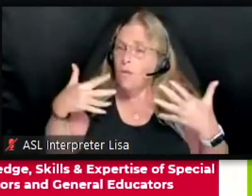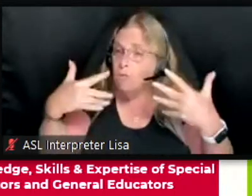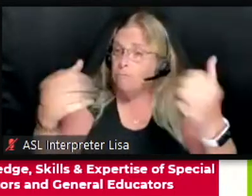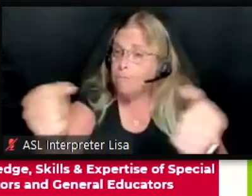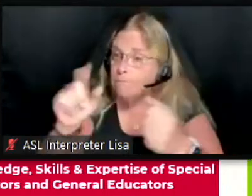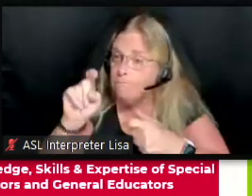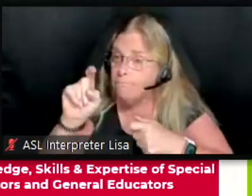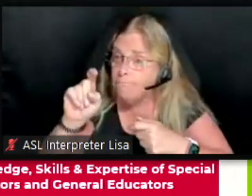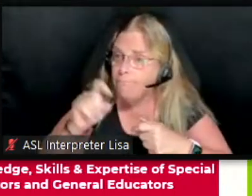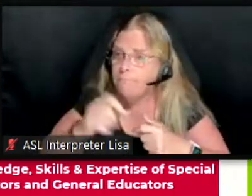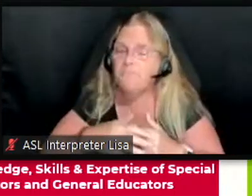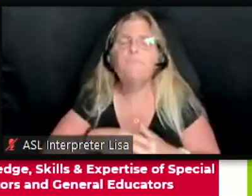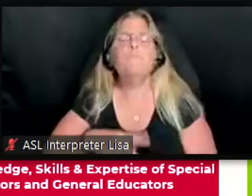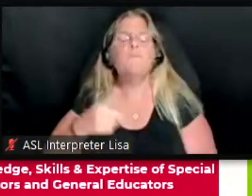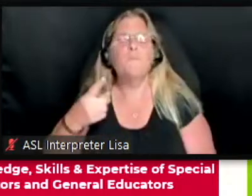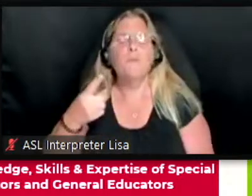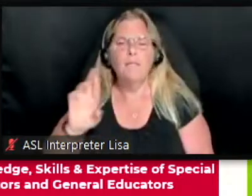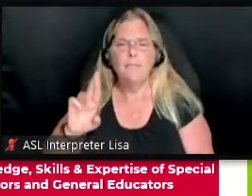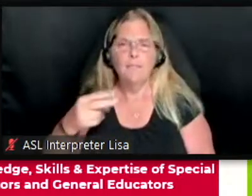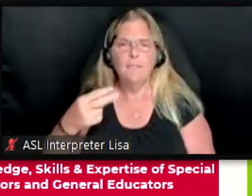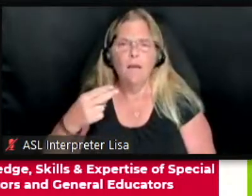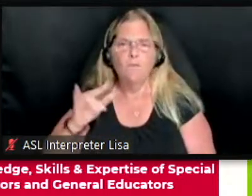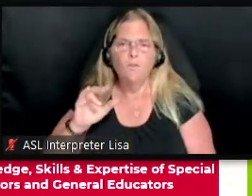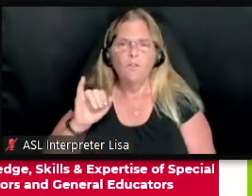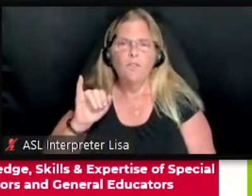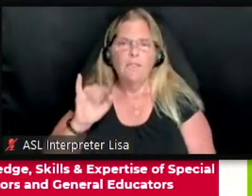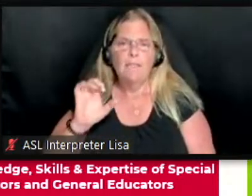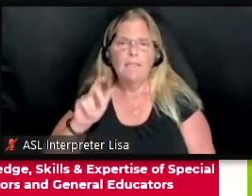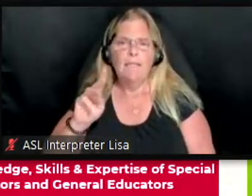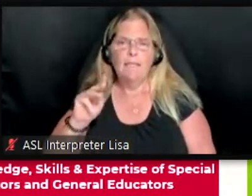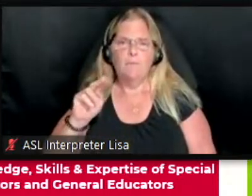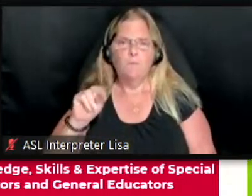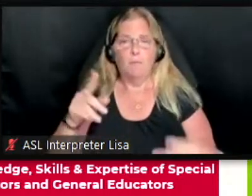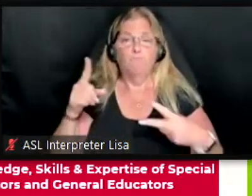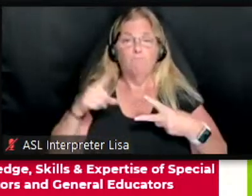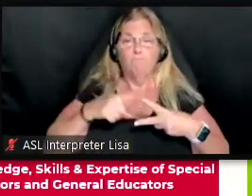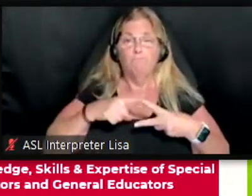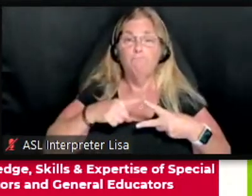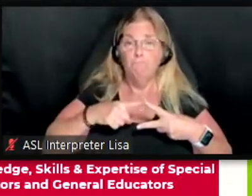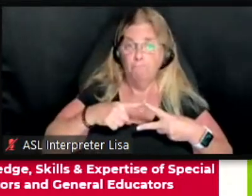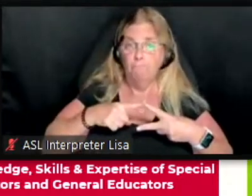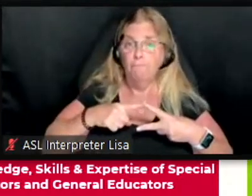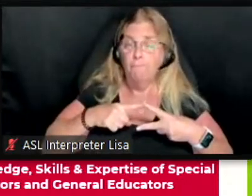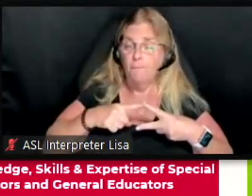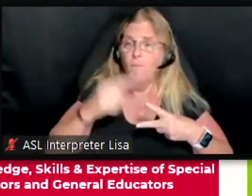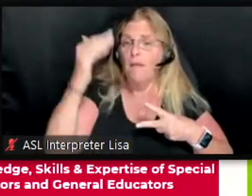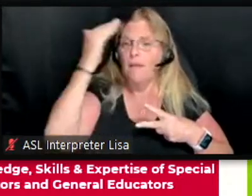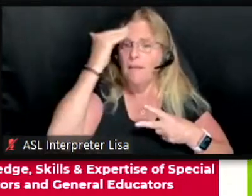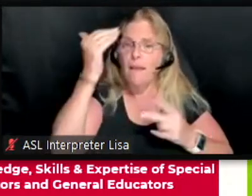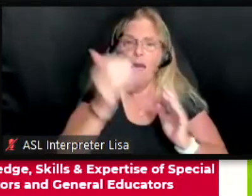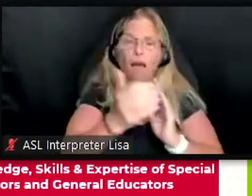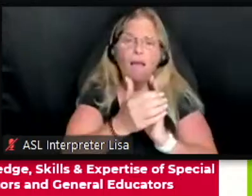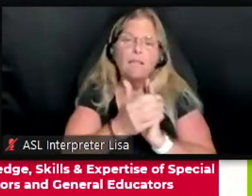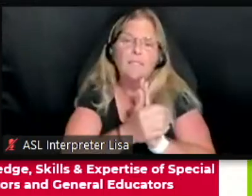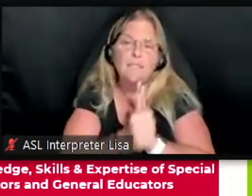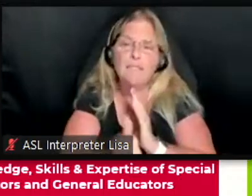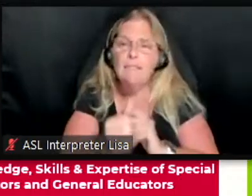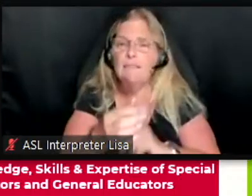thank you. So in terms of knowledge, skills, and expertise, if you saw I'm sure that everyone participated and did the